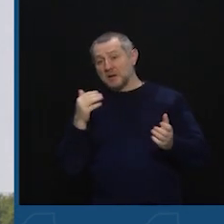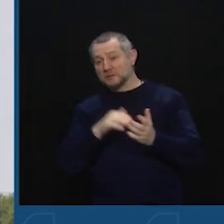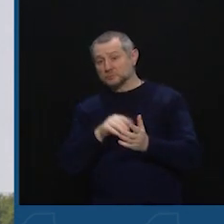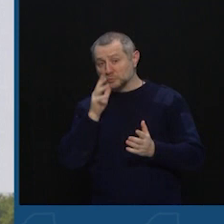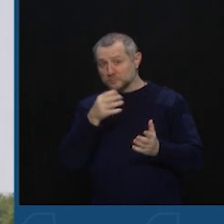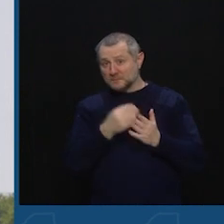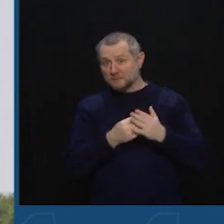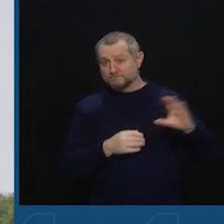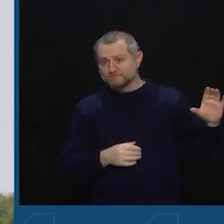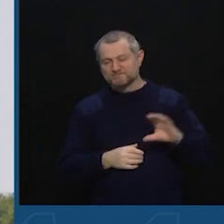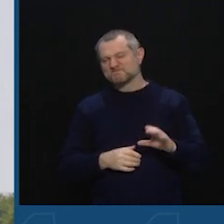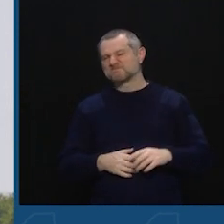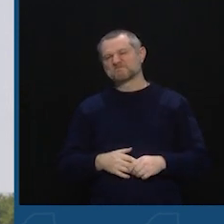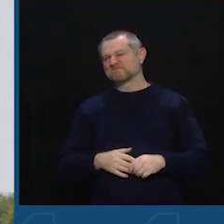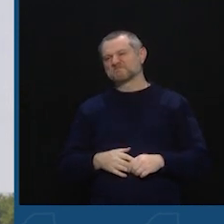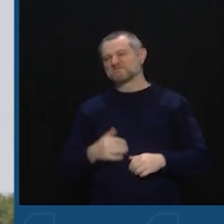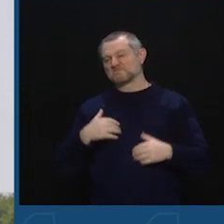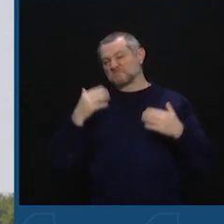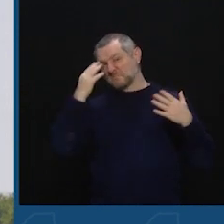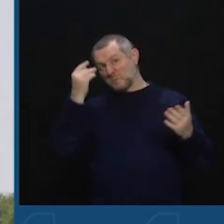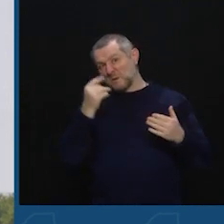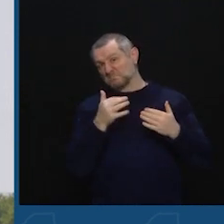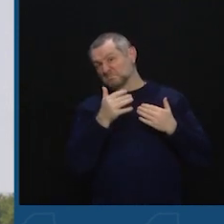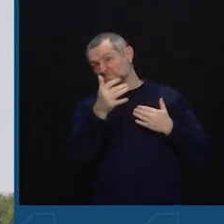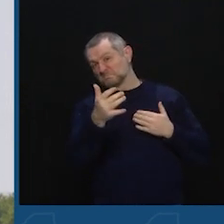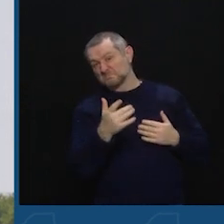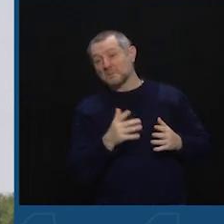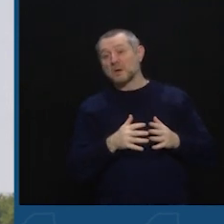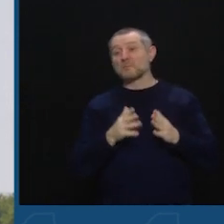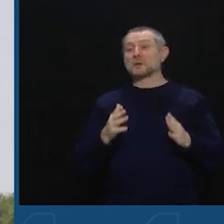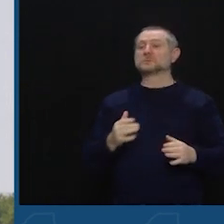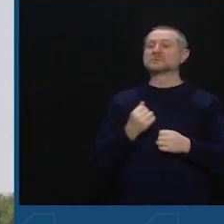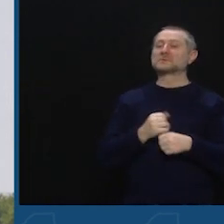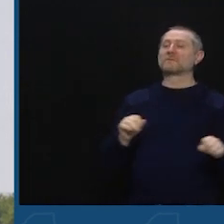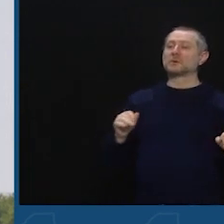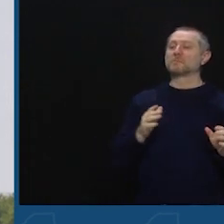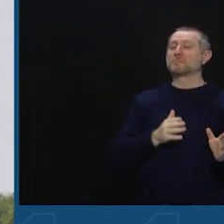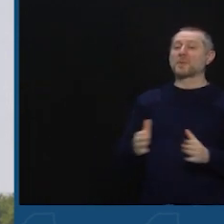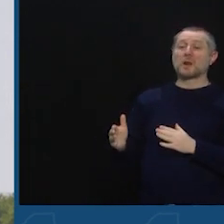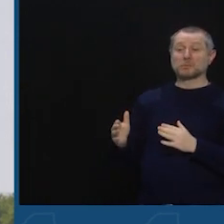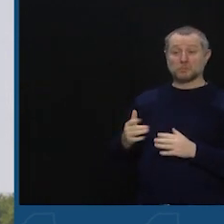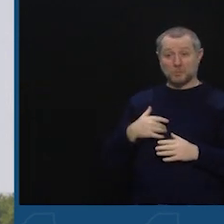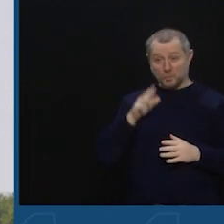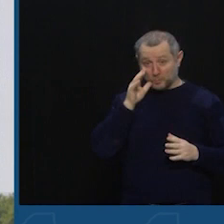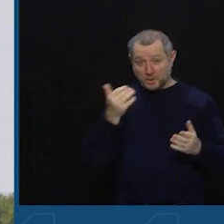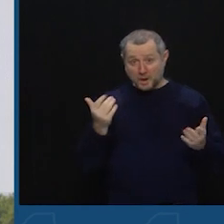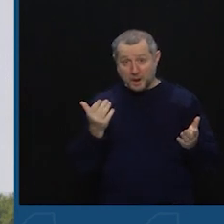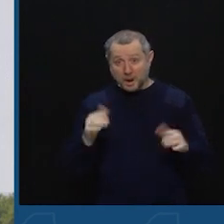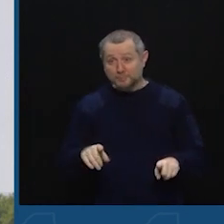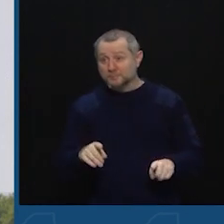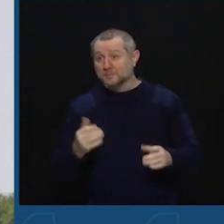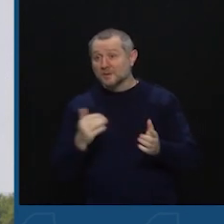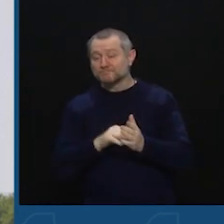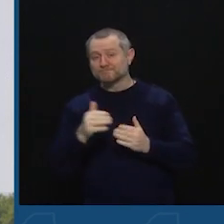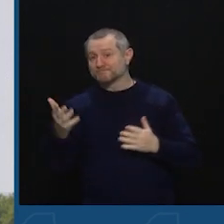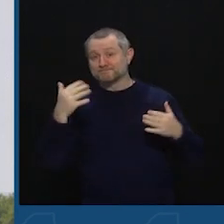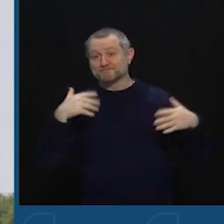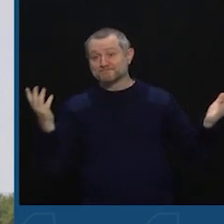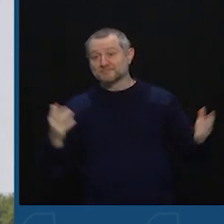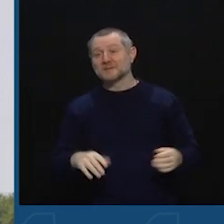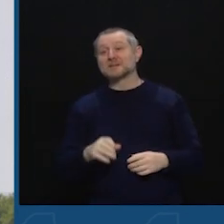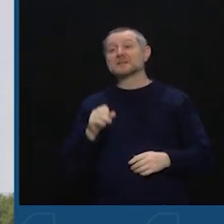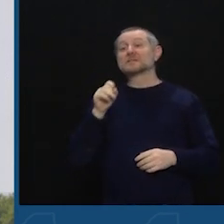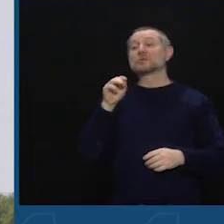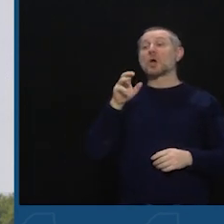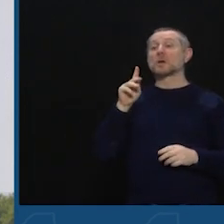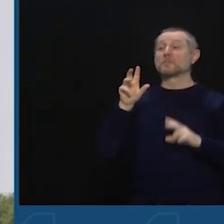now for from the American Rescue Plan. I'm not guaranteeing that. I cannot guarantee that the stock market, in light of